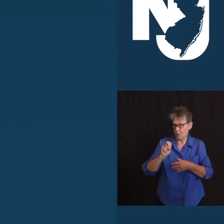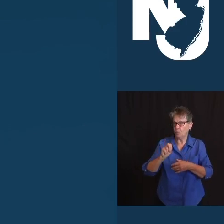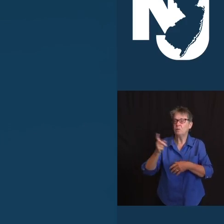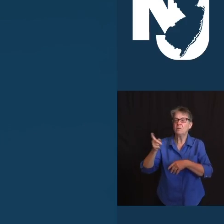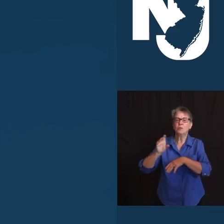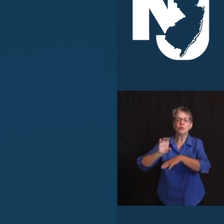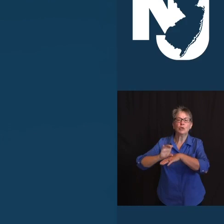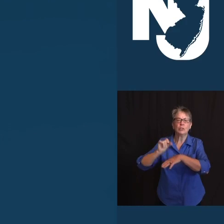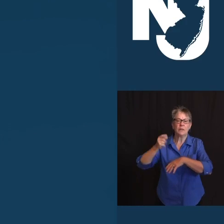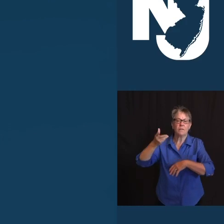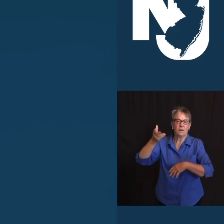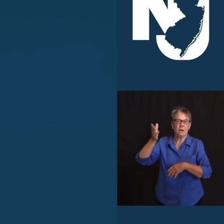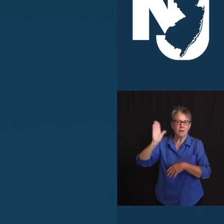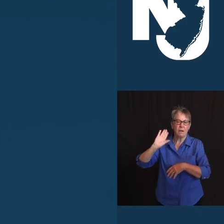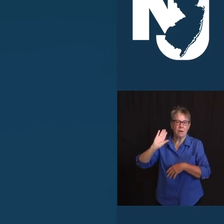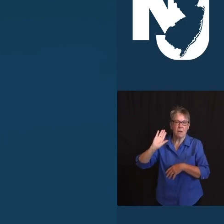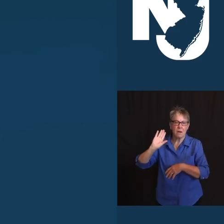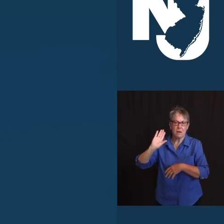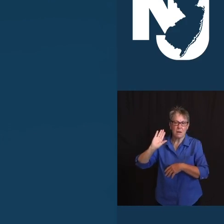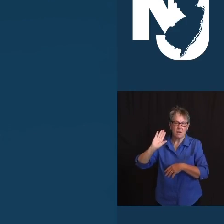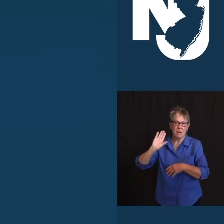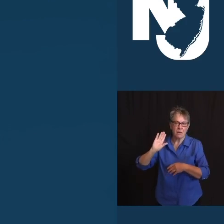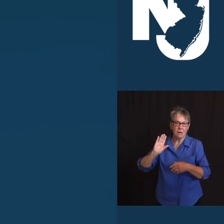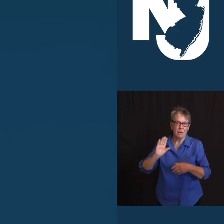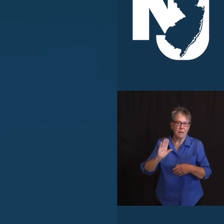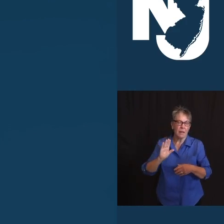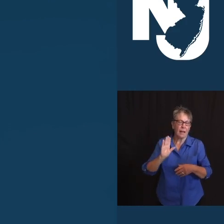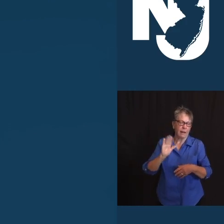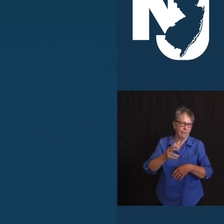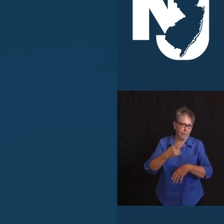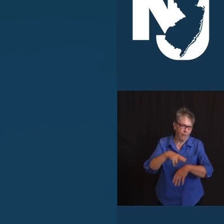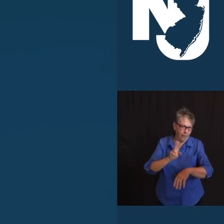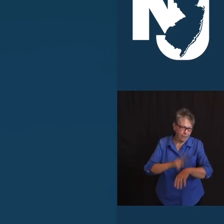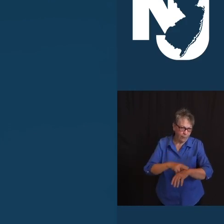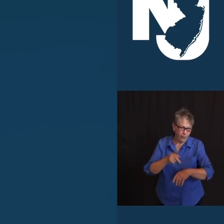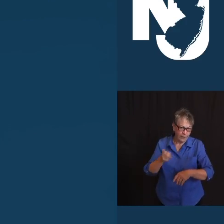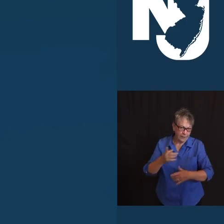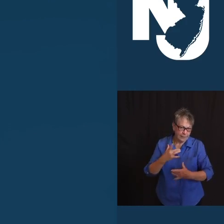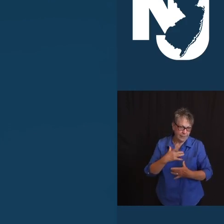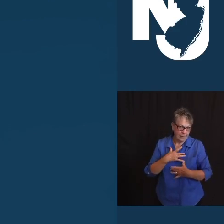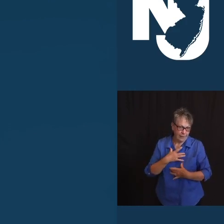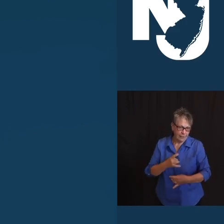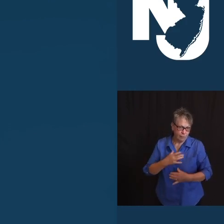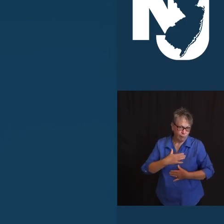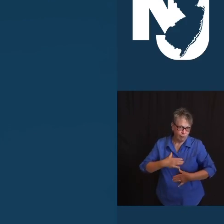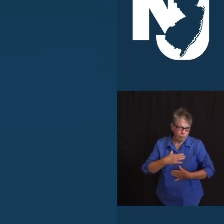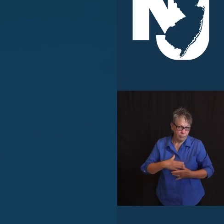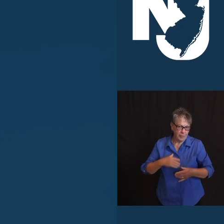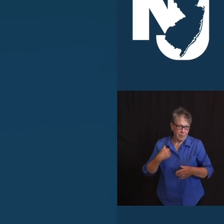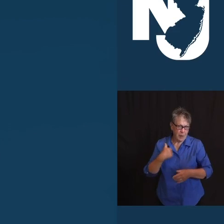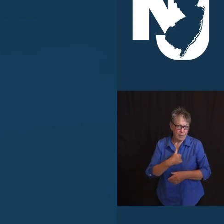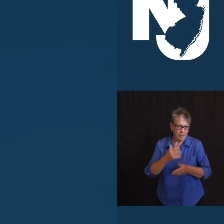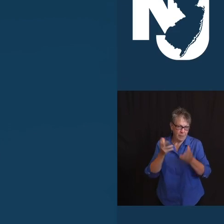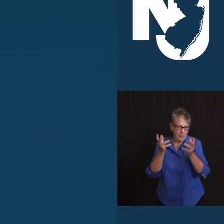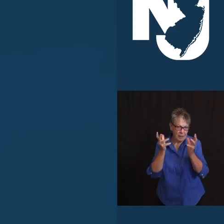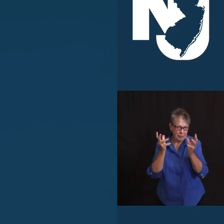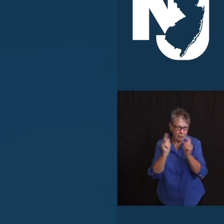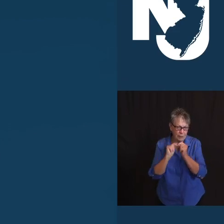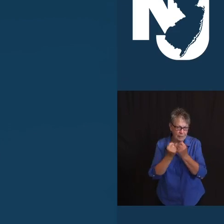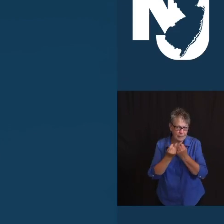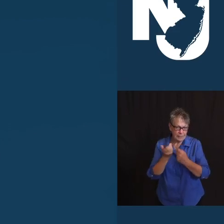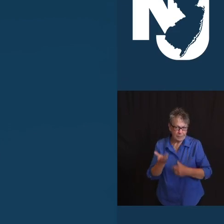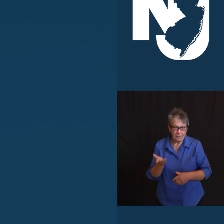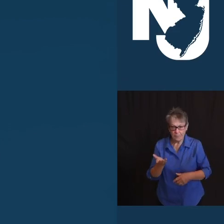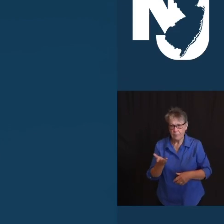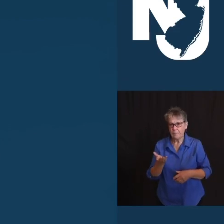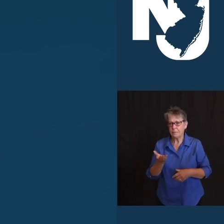team. Arthur leaves behind, remember I said he was 67 years old. He leaves behind, Judy, both of his parents. His dad,